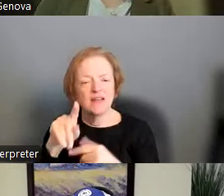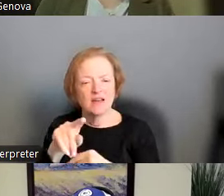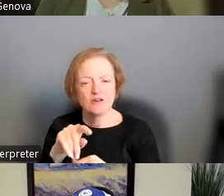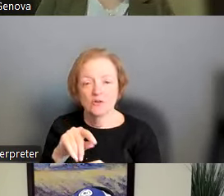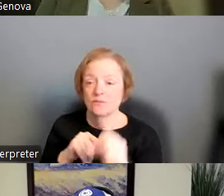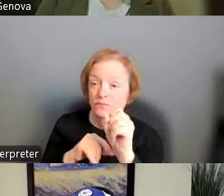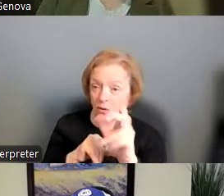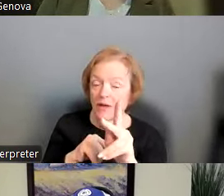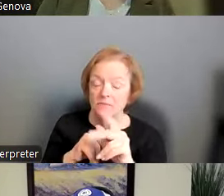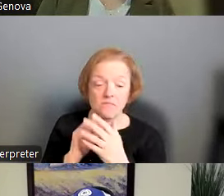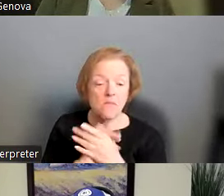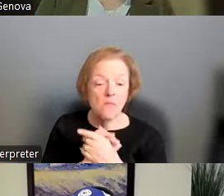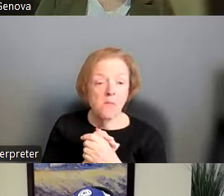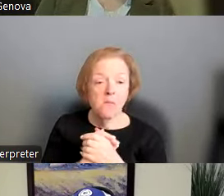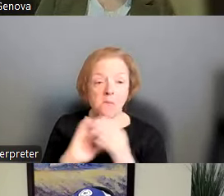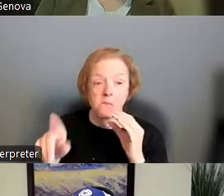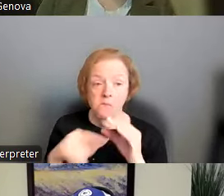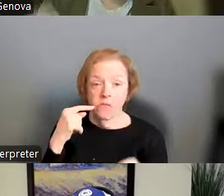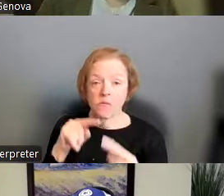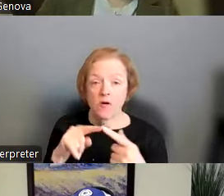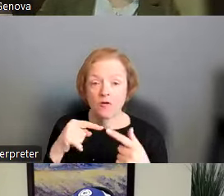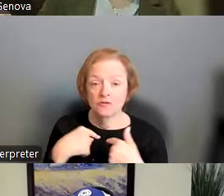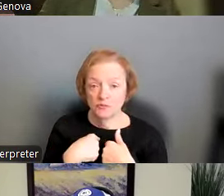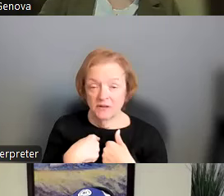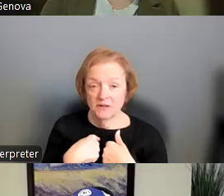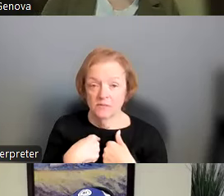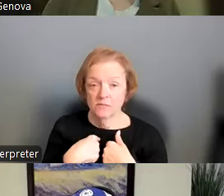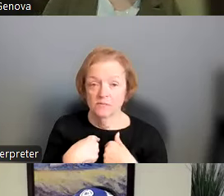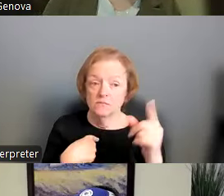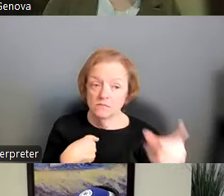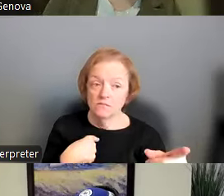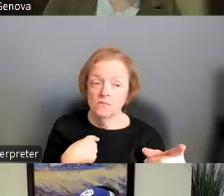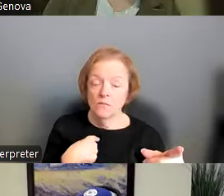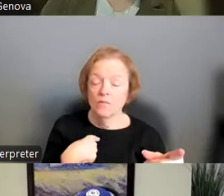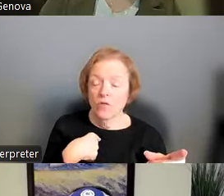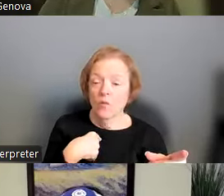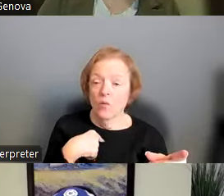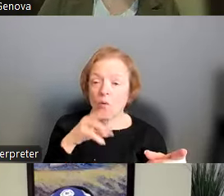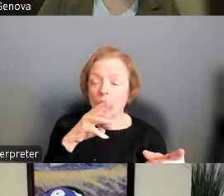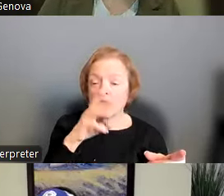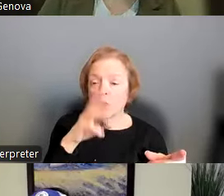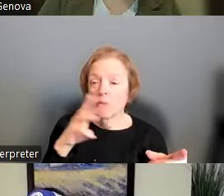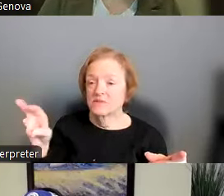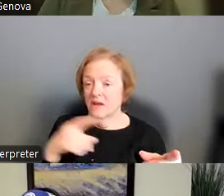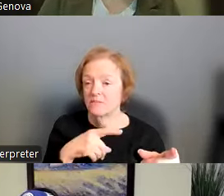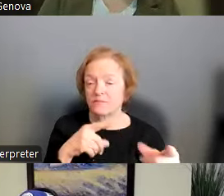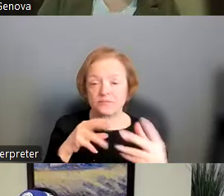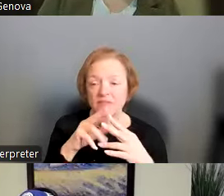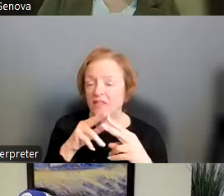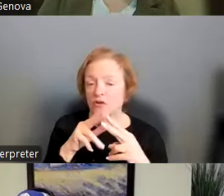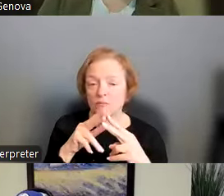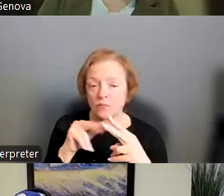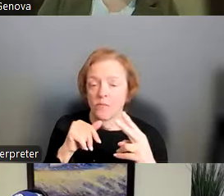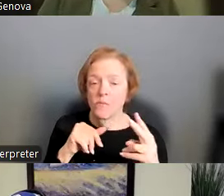can email me if you'd like, or you can go onto our website, but Steph will drop into the chat my email address, but it's